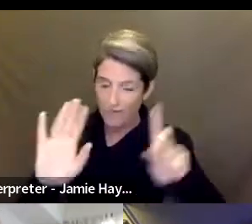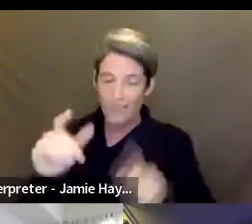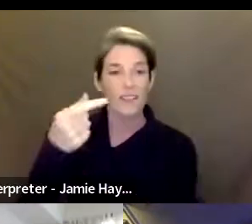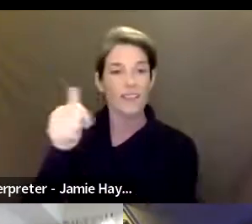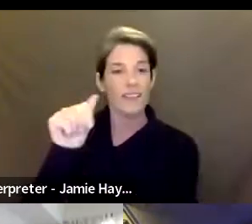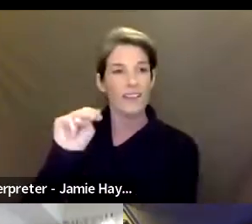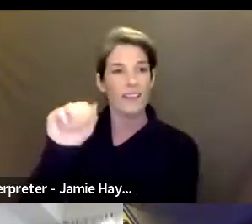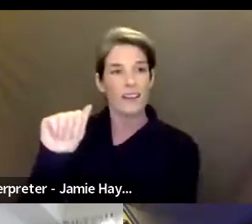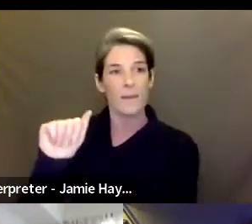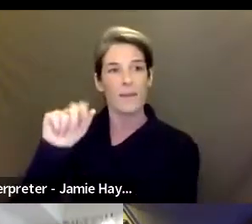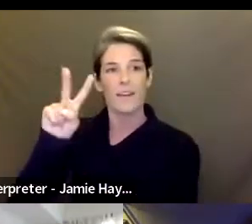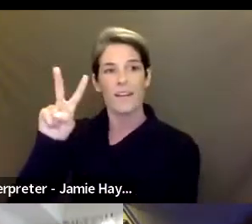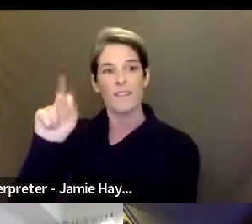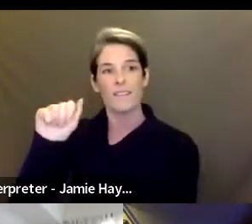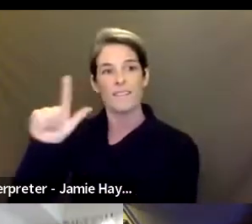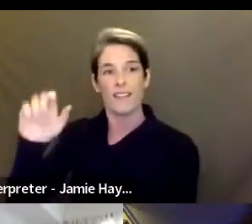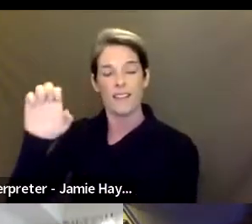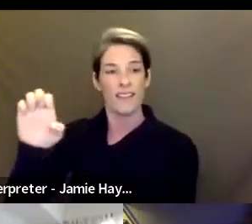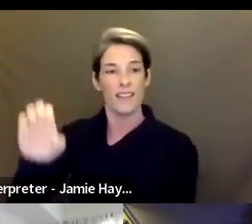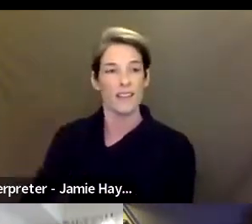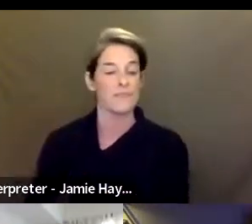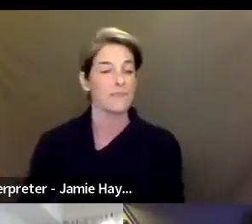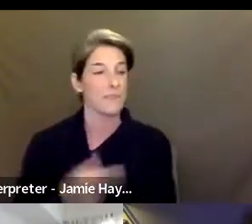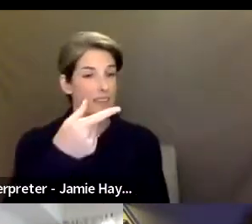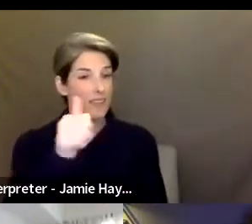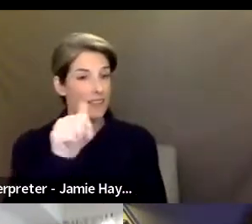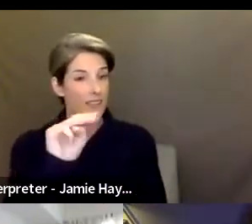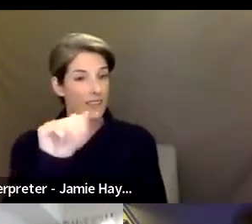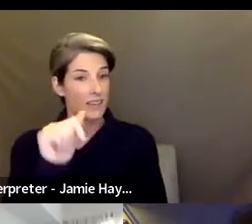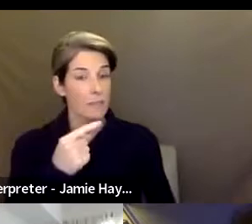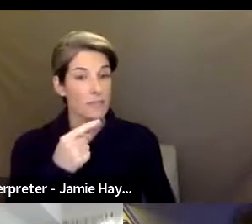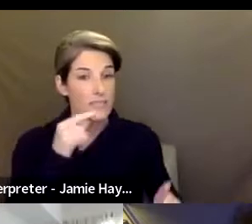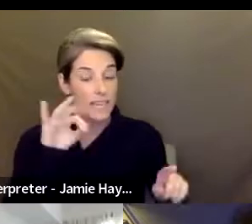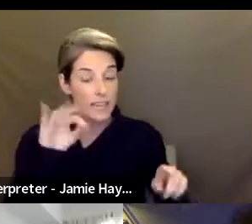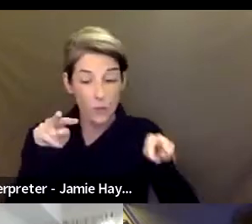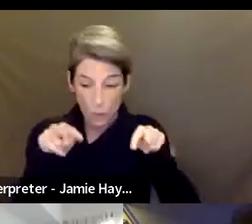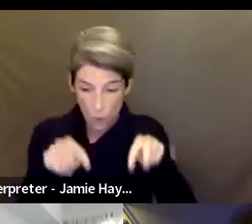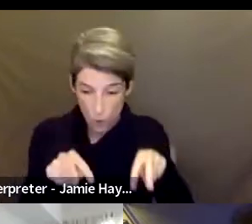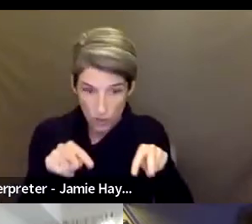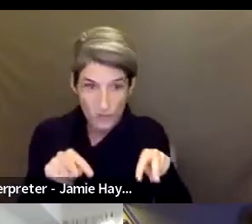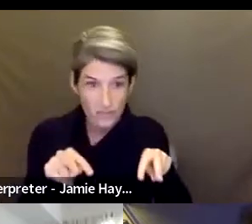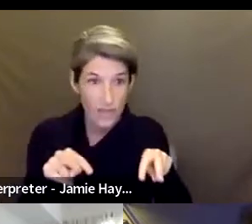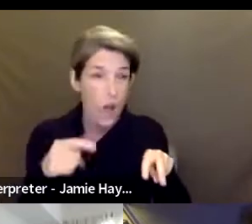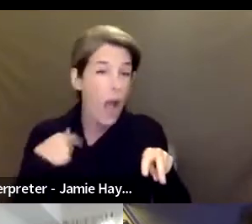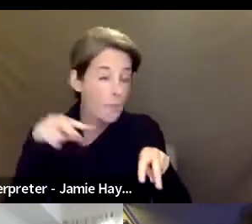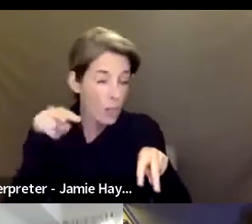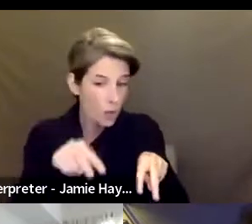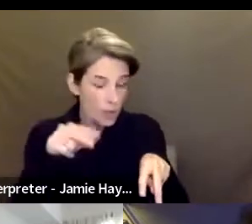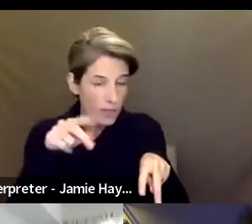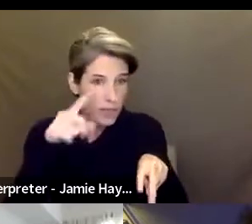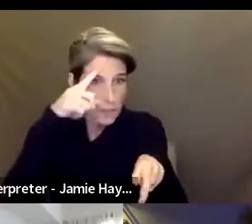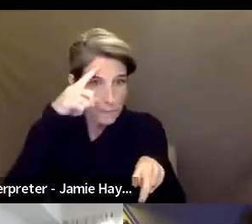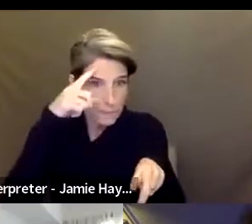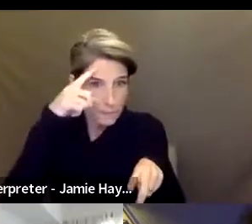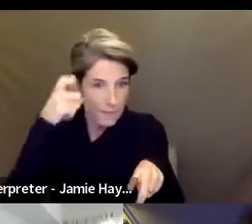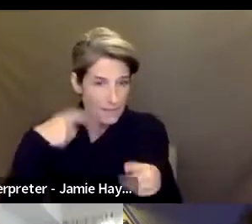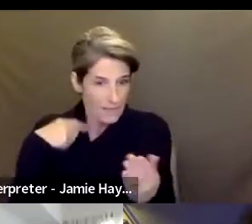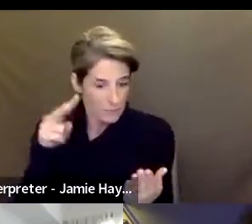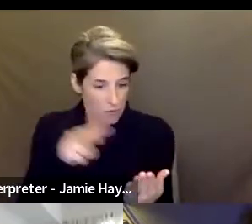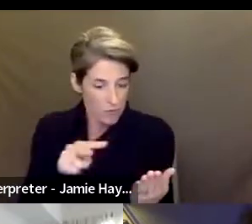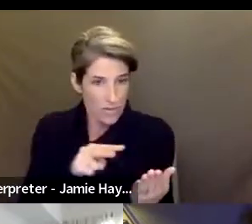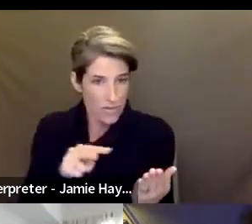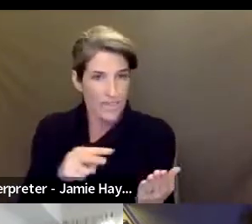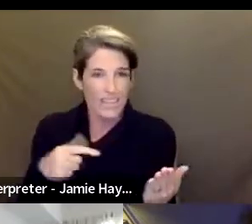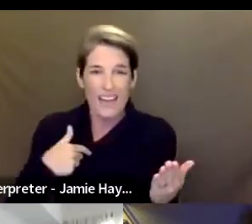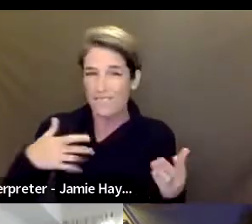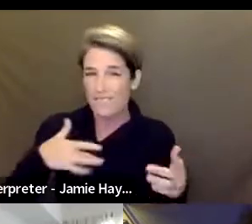Valle. Thank you. If you see me looking down, it's because I'm reading this thing. I get really nervous in this kind of event, so I have